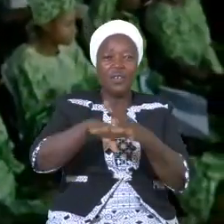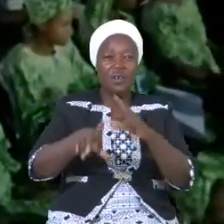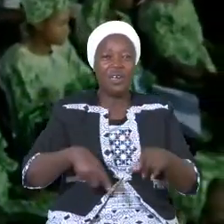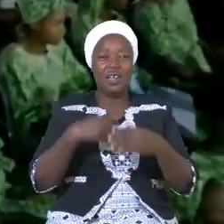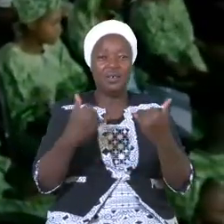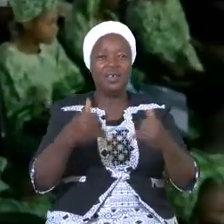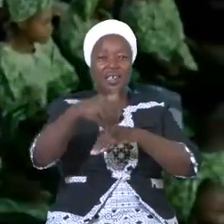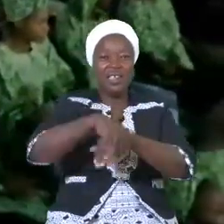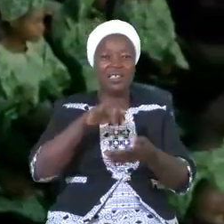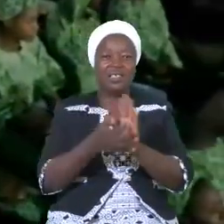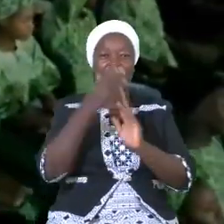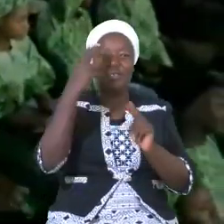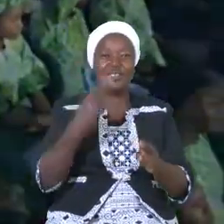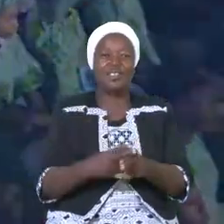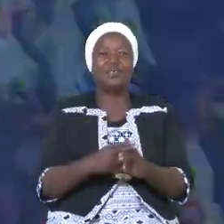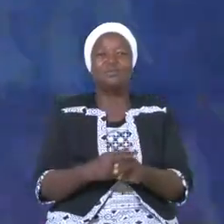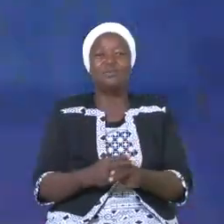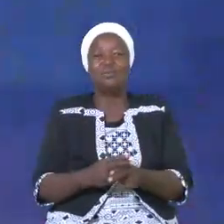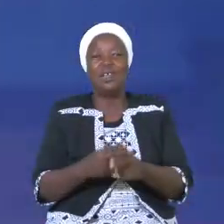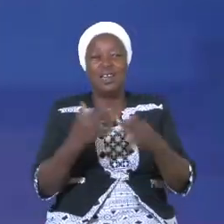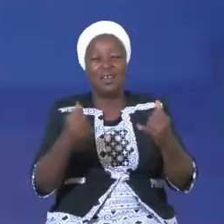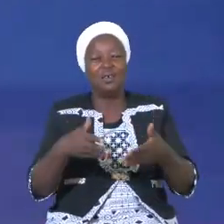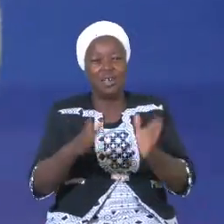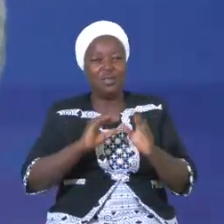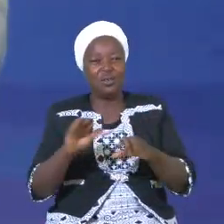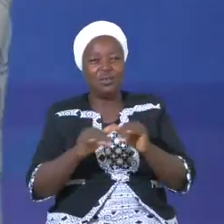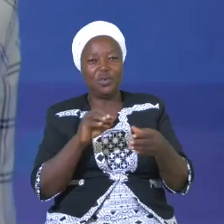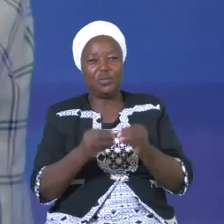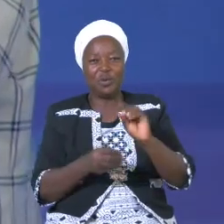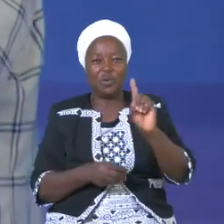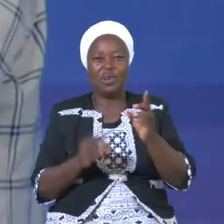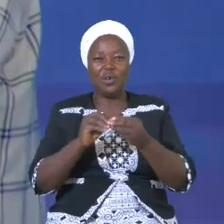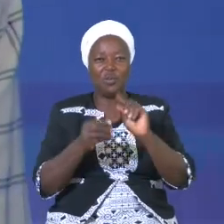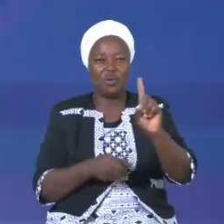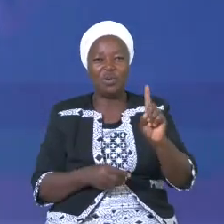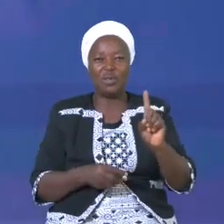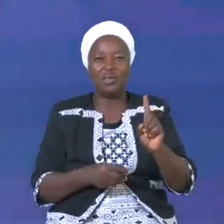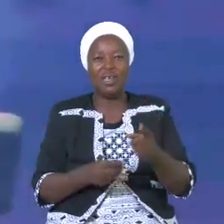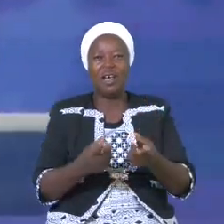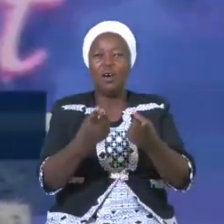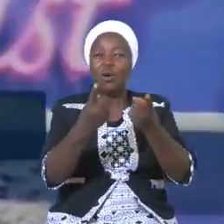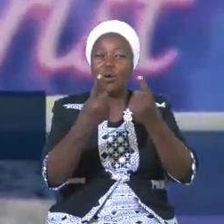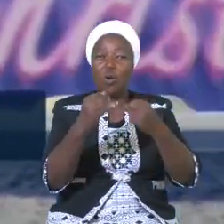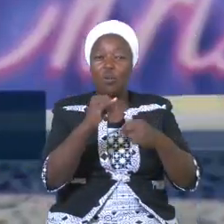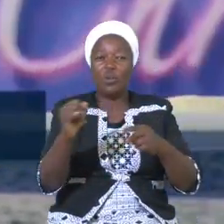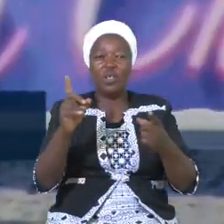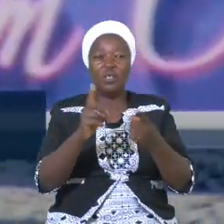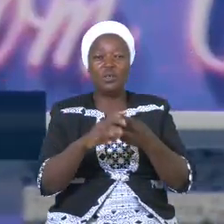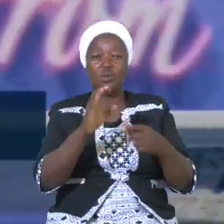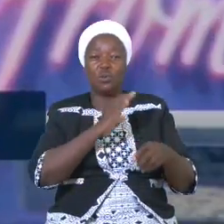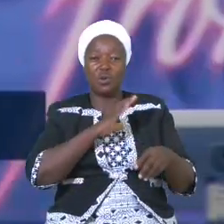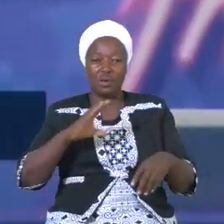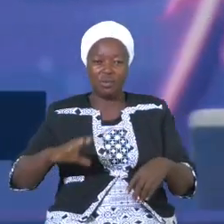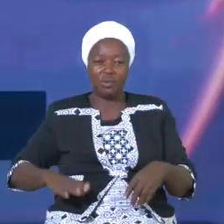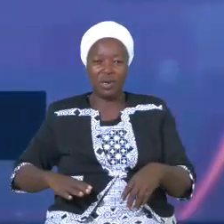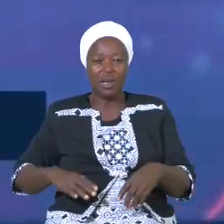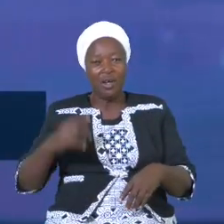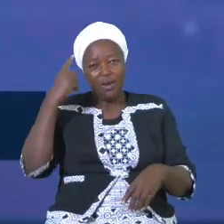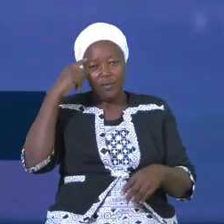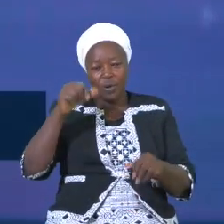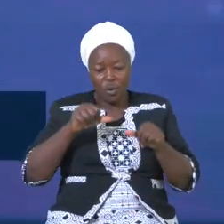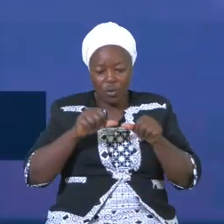name let's do number one number one coming to christ for consistent